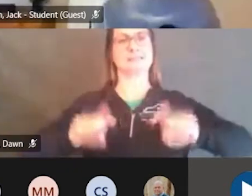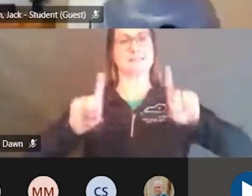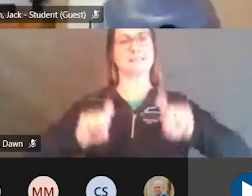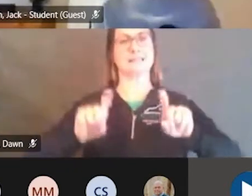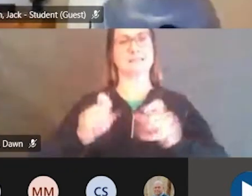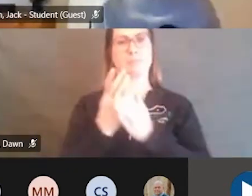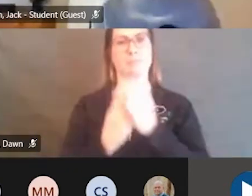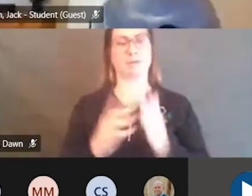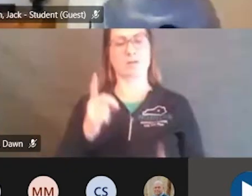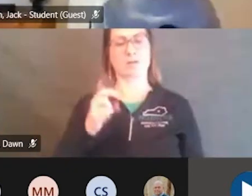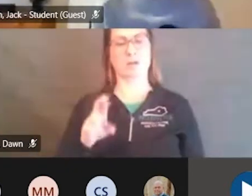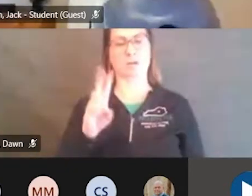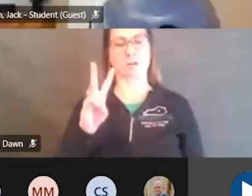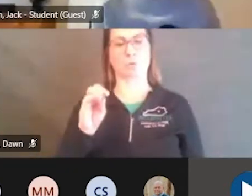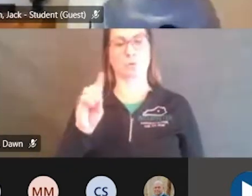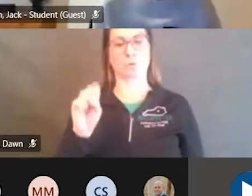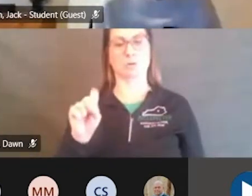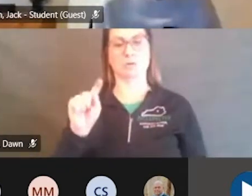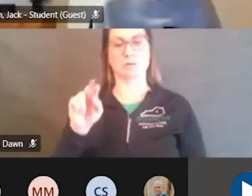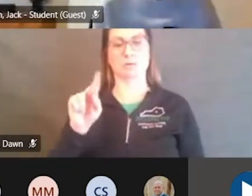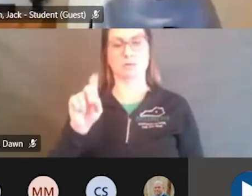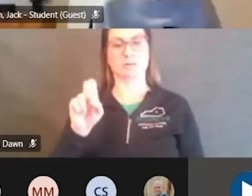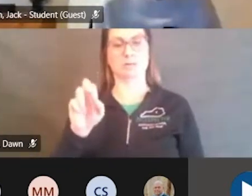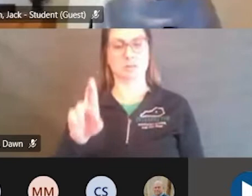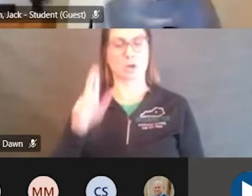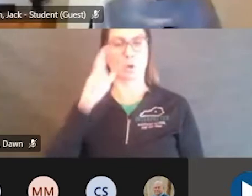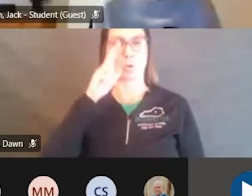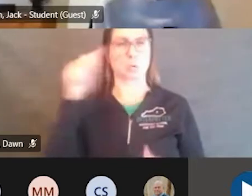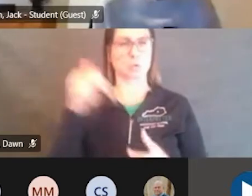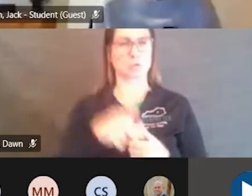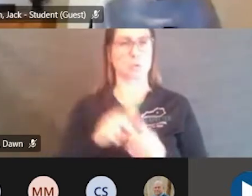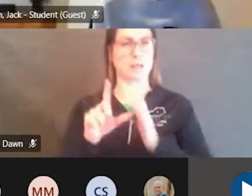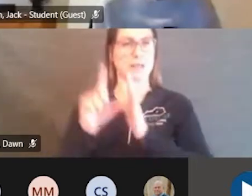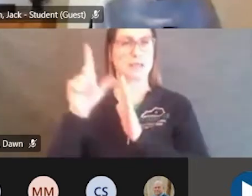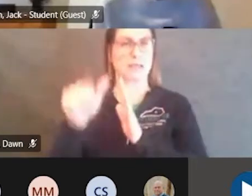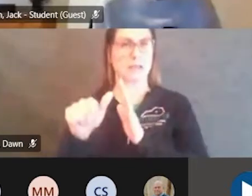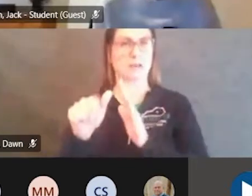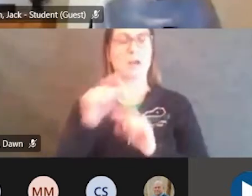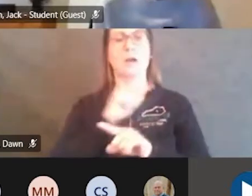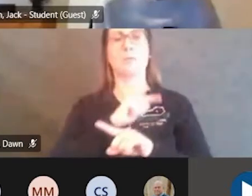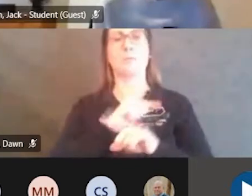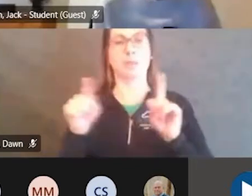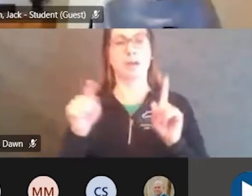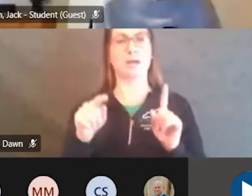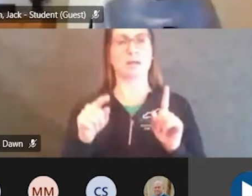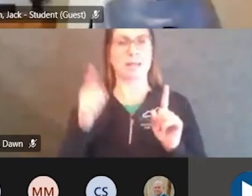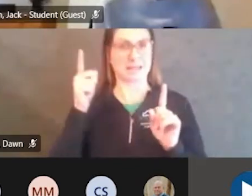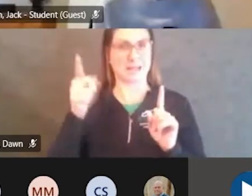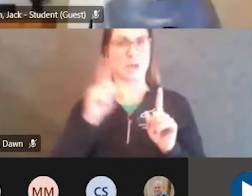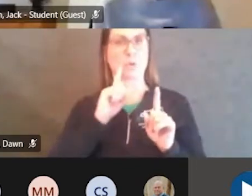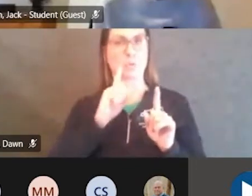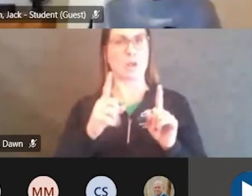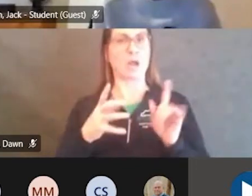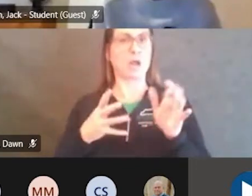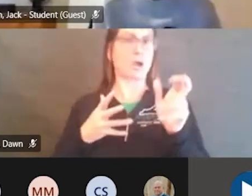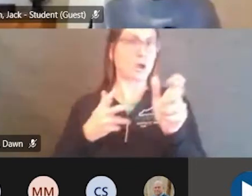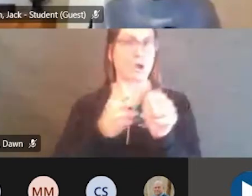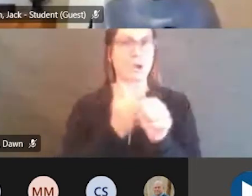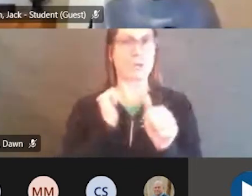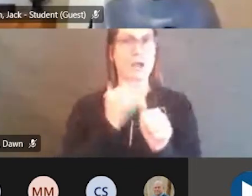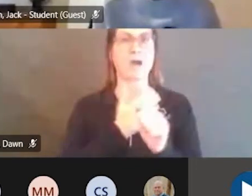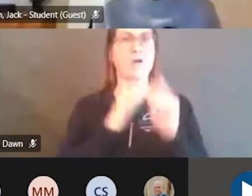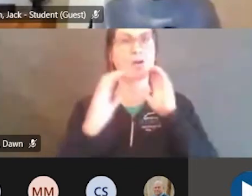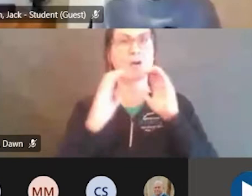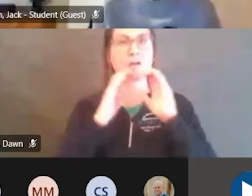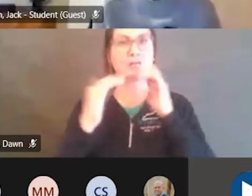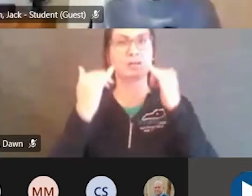Woods Tucker is going to be on with us a little later, but I know he's caught up with a conversation with the Lieutenant